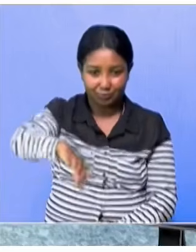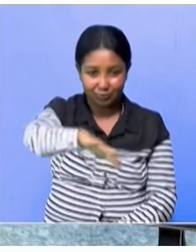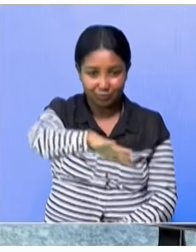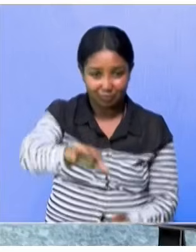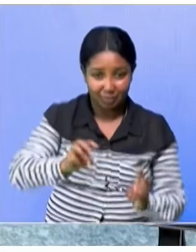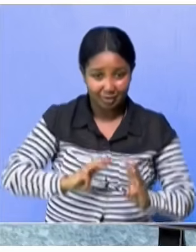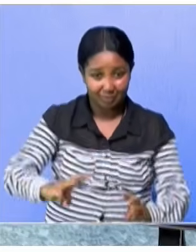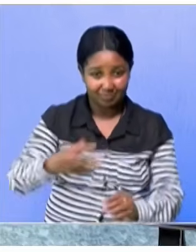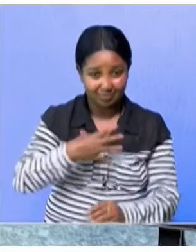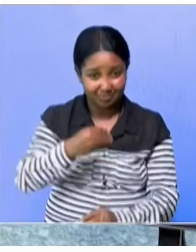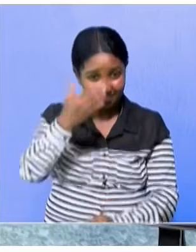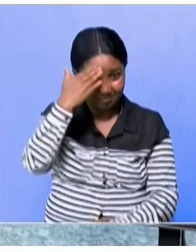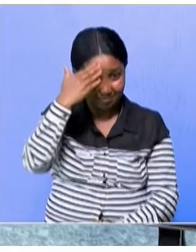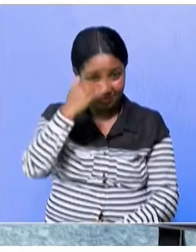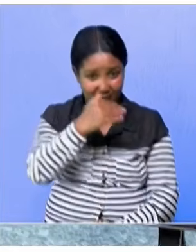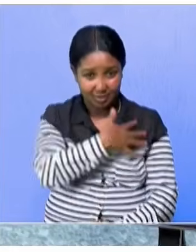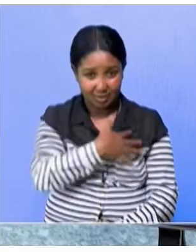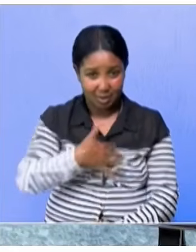Zebra crossing.